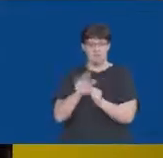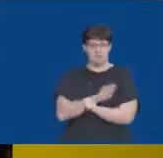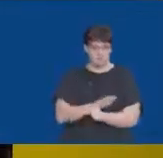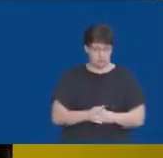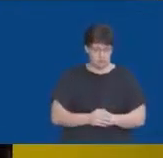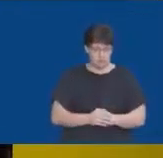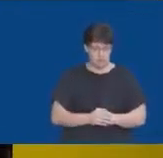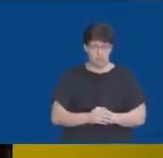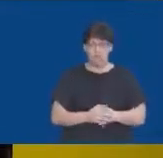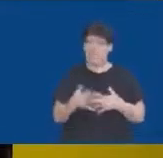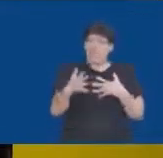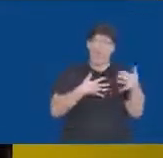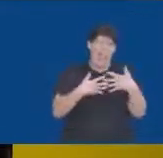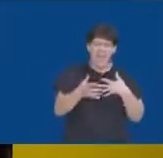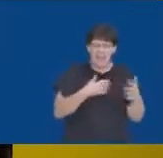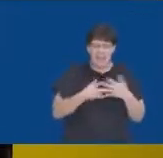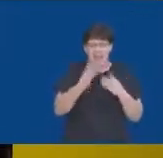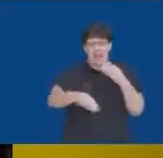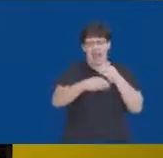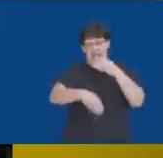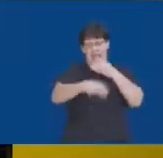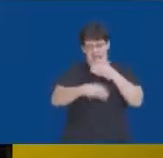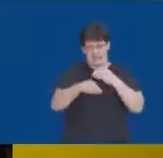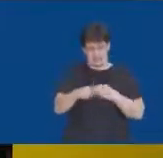So anything that's additional.